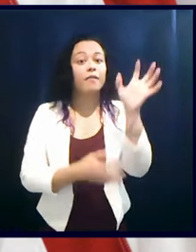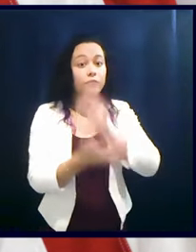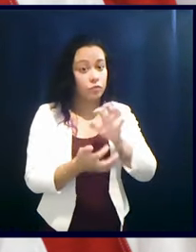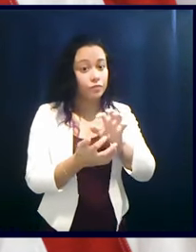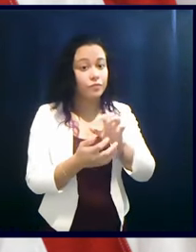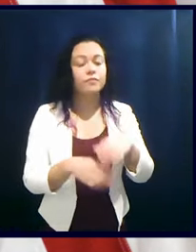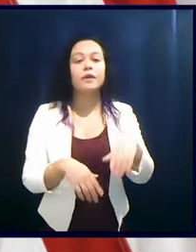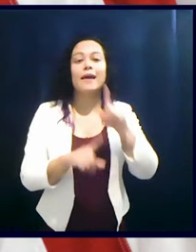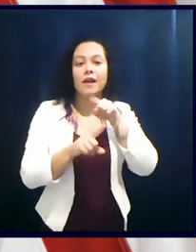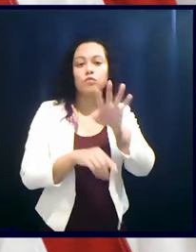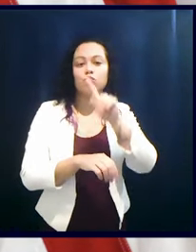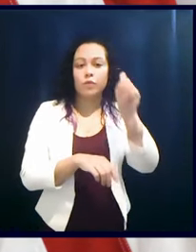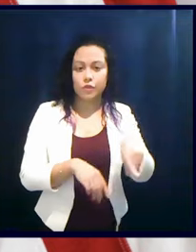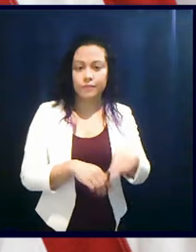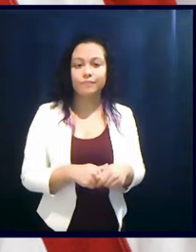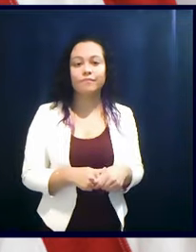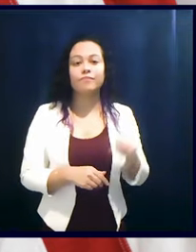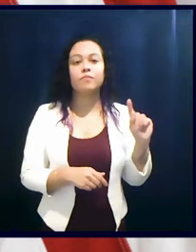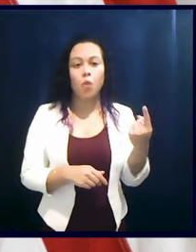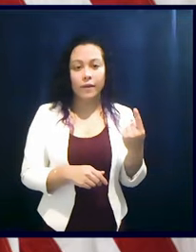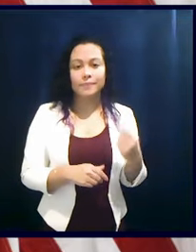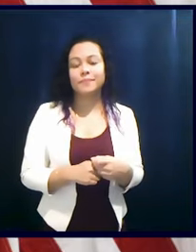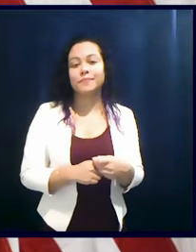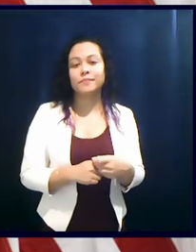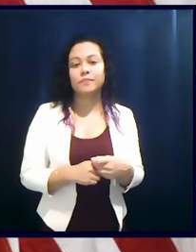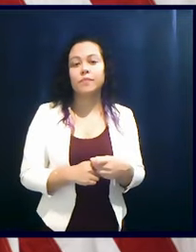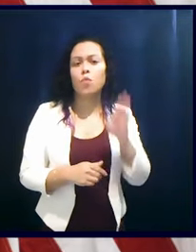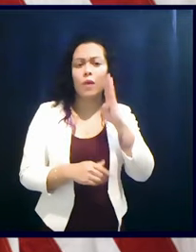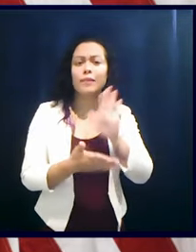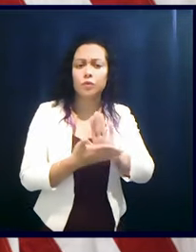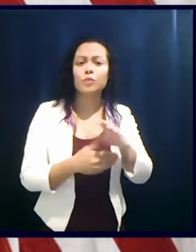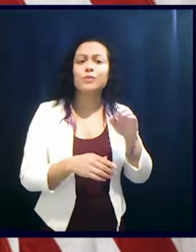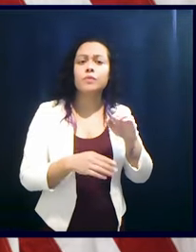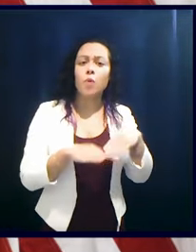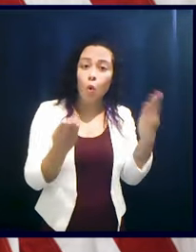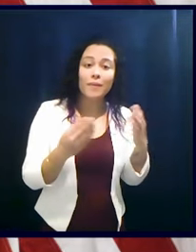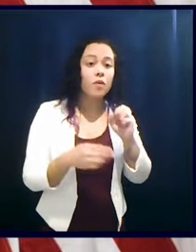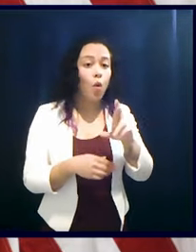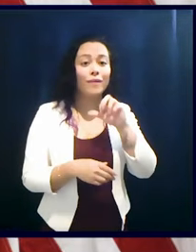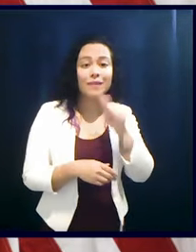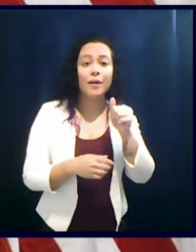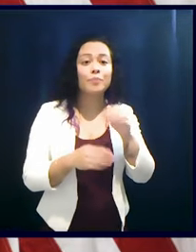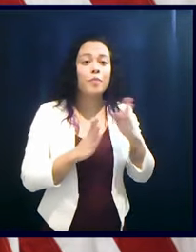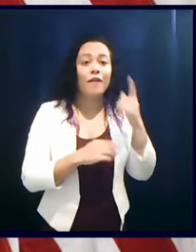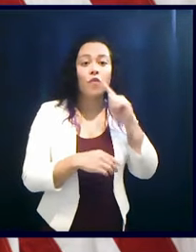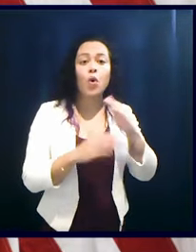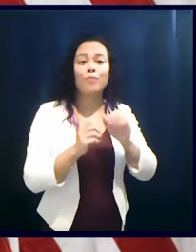are the answers to your questions. 1. Will schools not be unopening, or shouldn't you prepare for the end of remote learning?